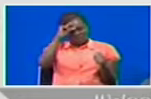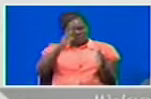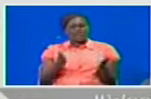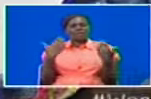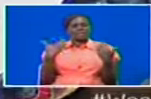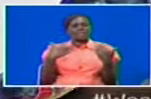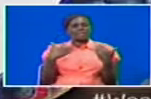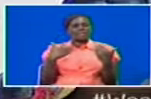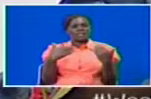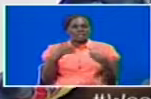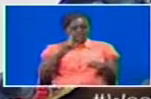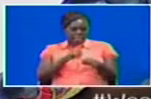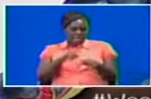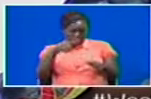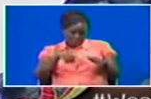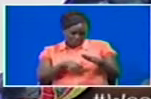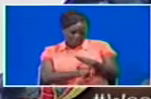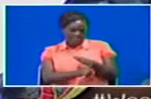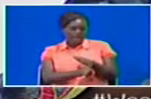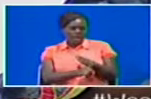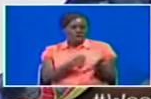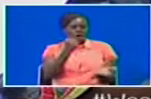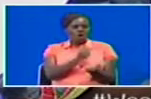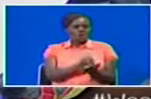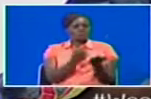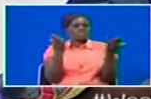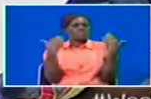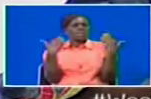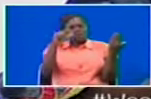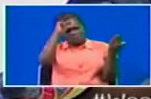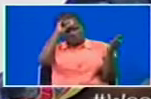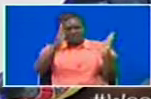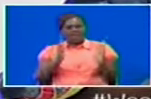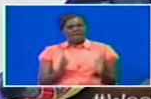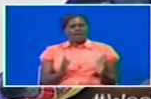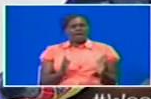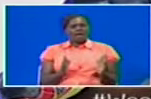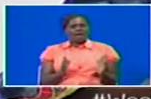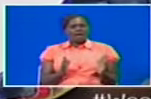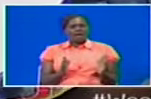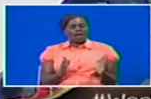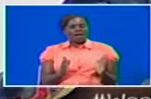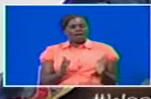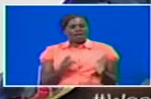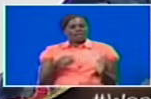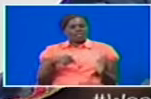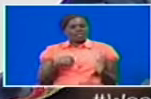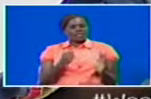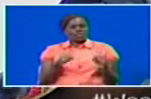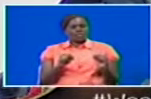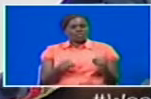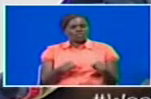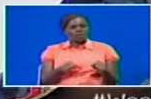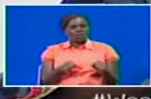Meru County? When I get to the leadership of Meru, when I become the governor of Meru, I will be able to